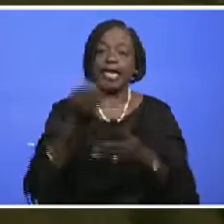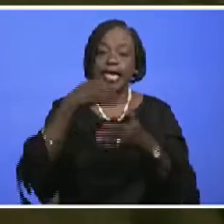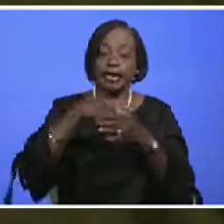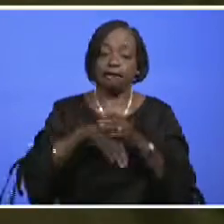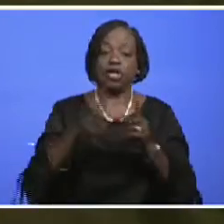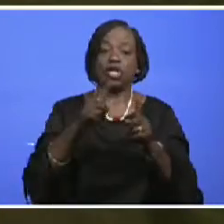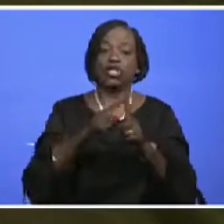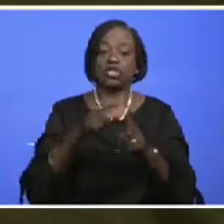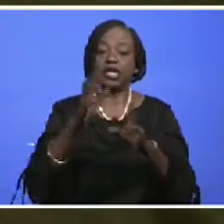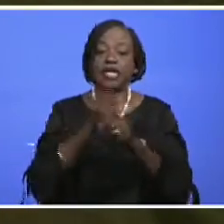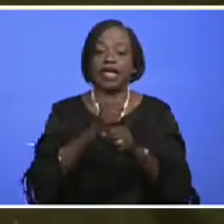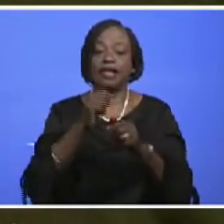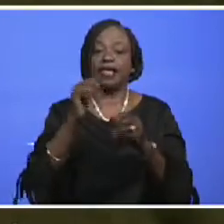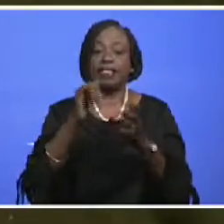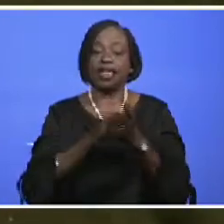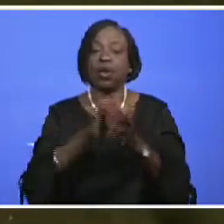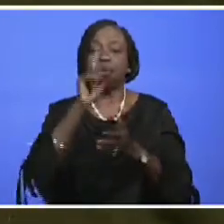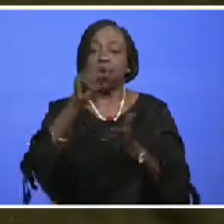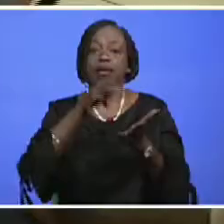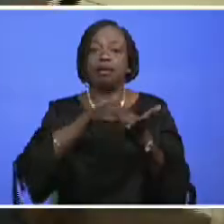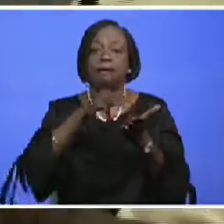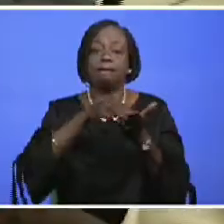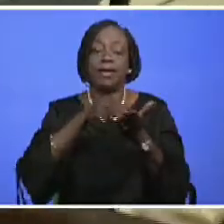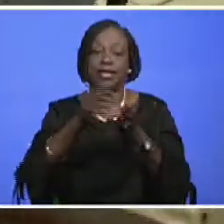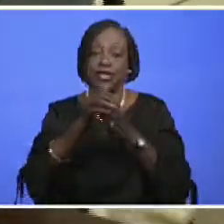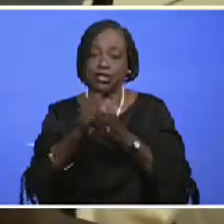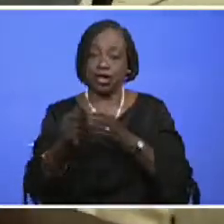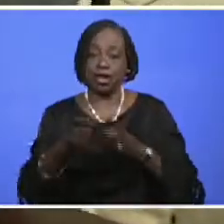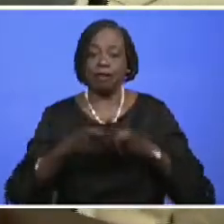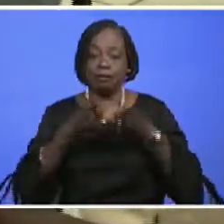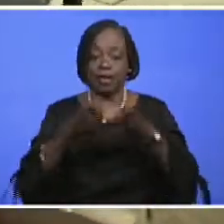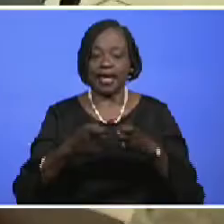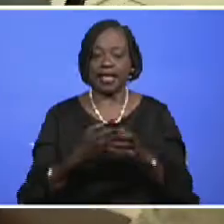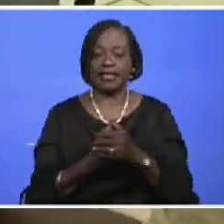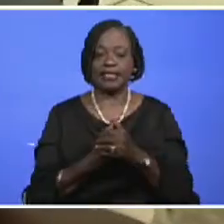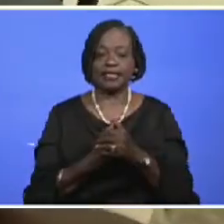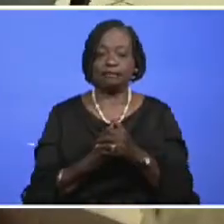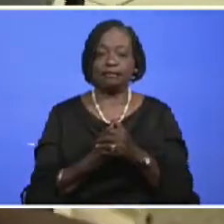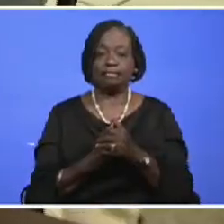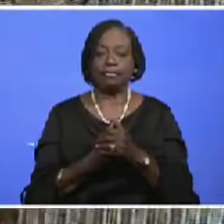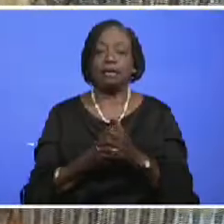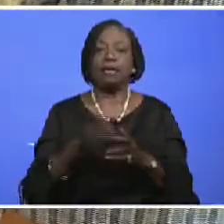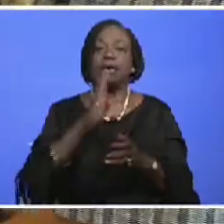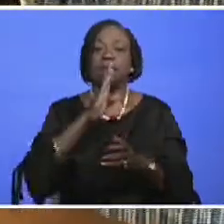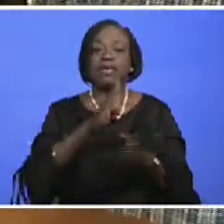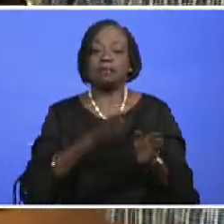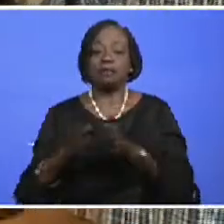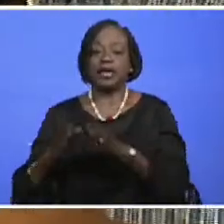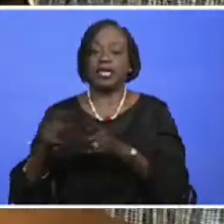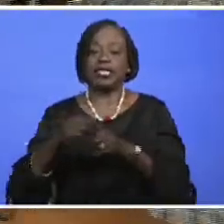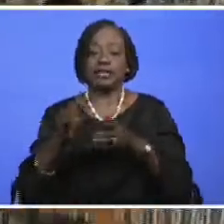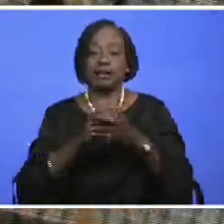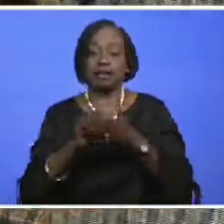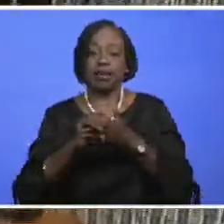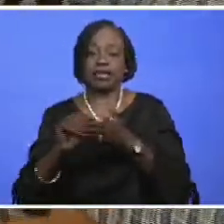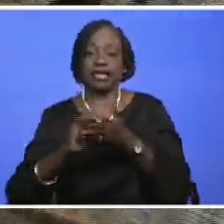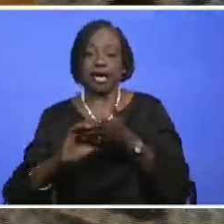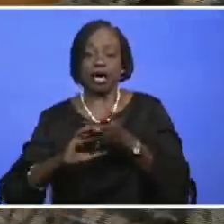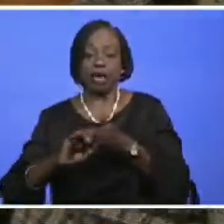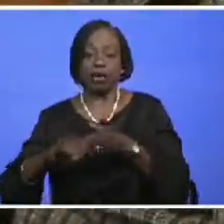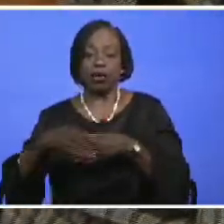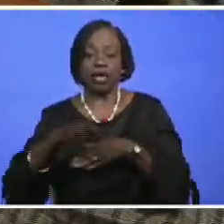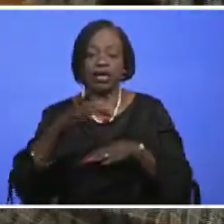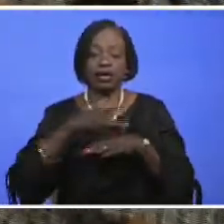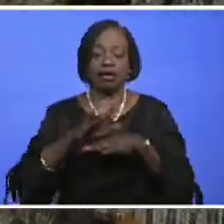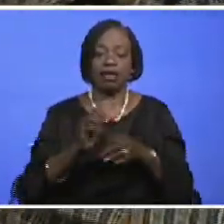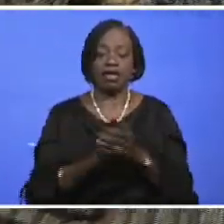get that hole-in-one $1 million prize. And be prepared to be whisked away, literally. We caught up with veteran whisk player George